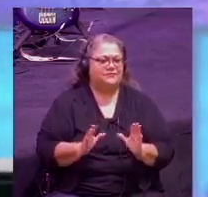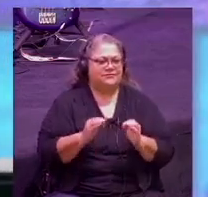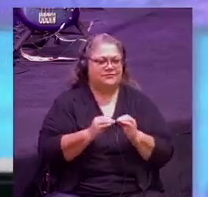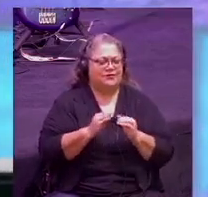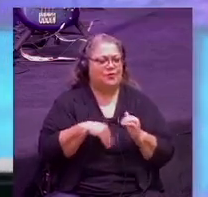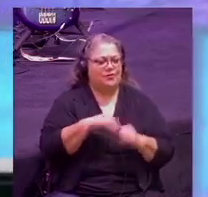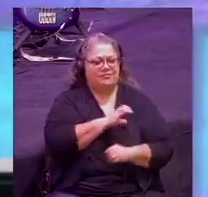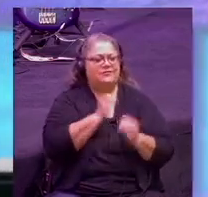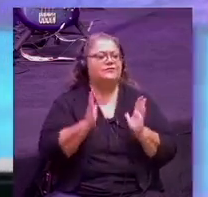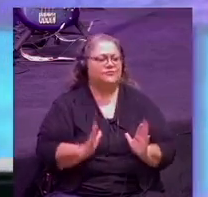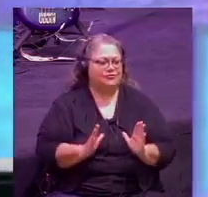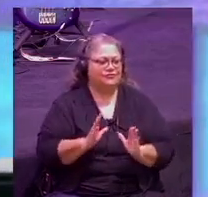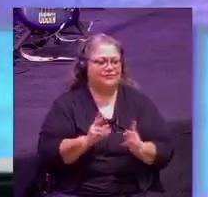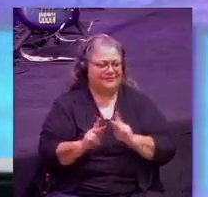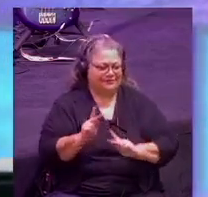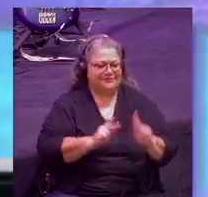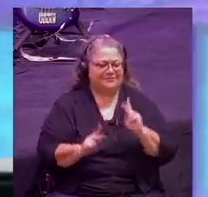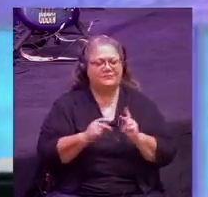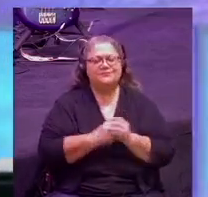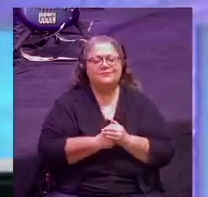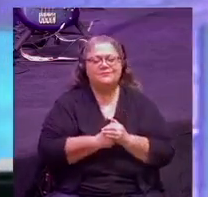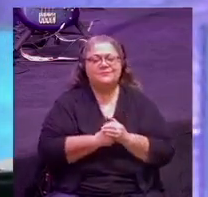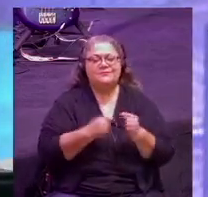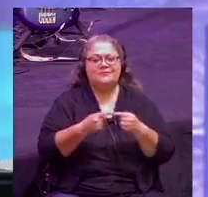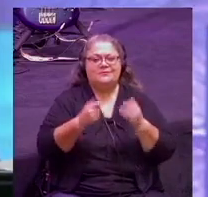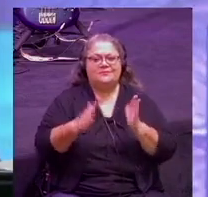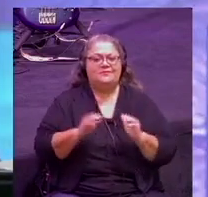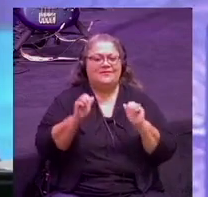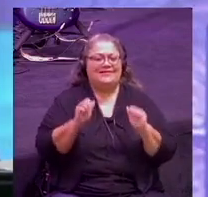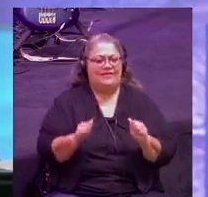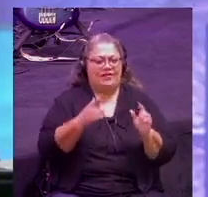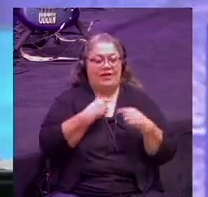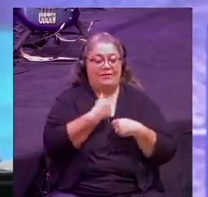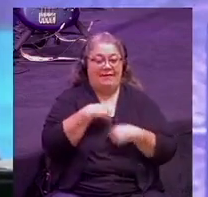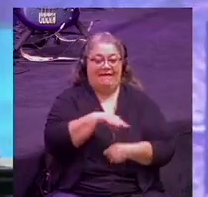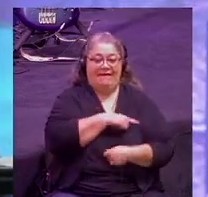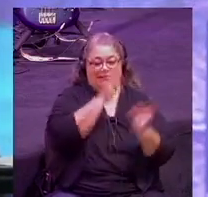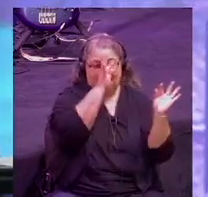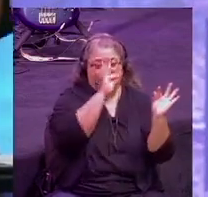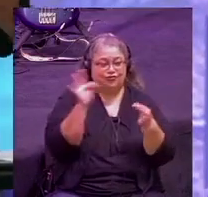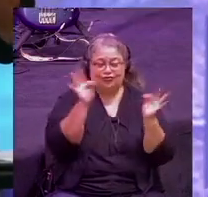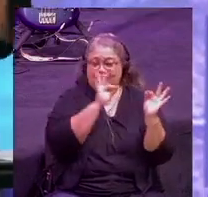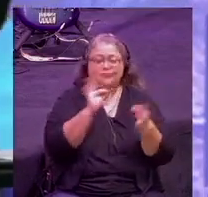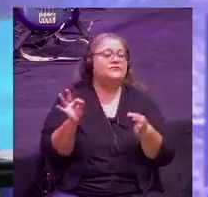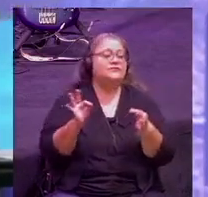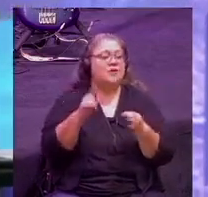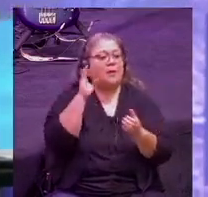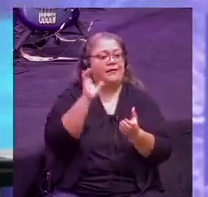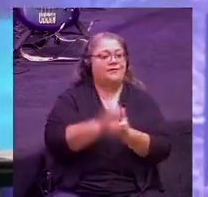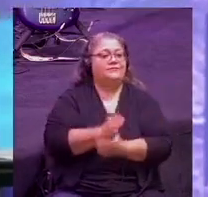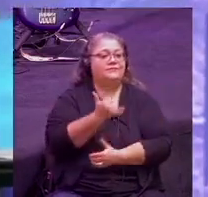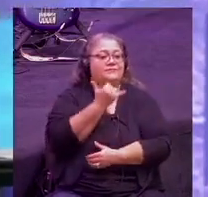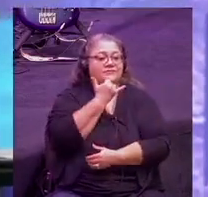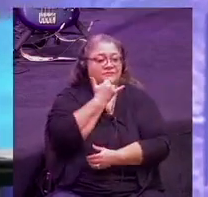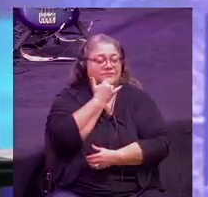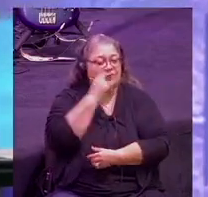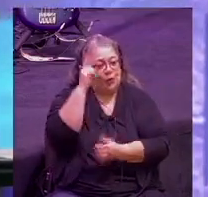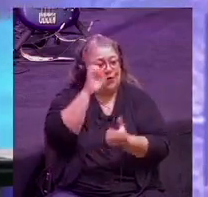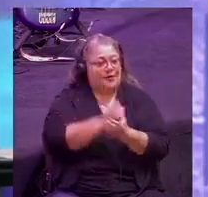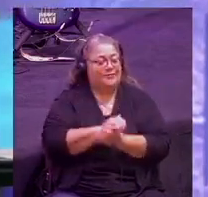more than the Christian people do. And so the enemy, if he can distract us, if he can cause us to believe a misconception or believe a